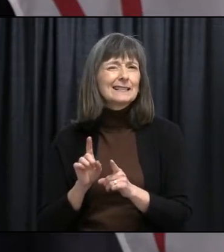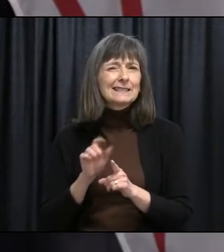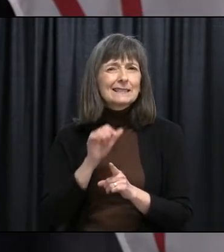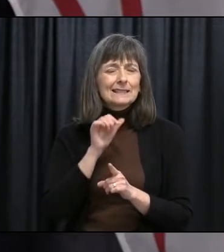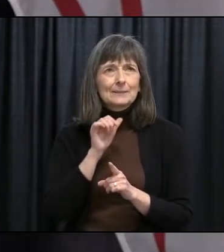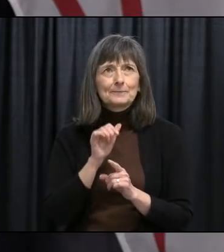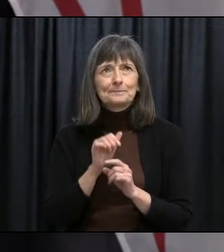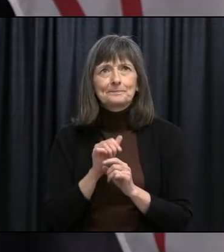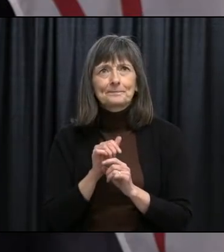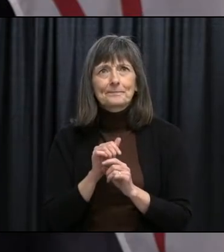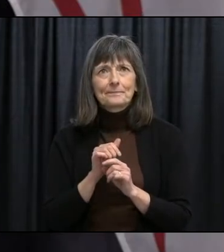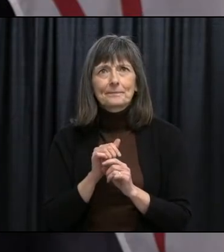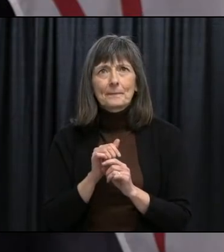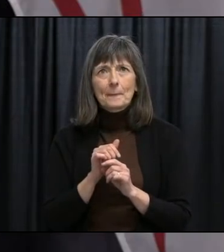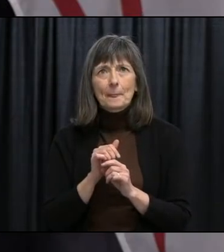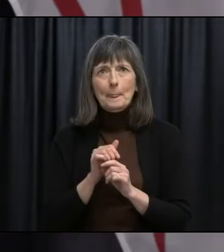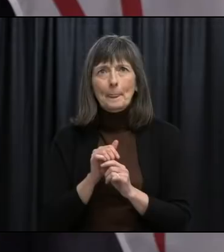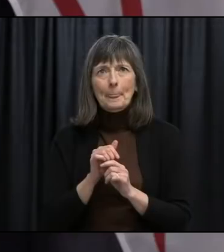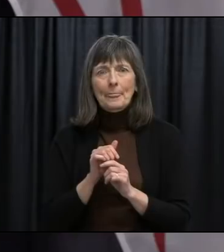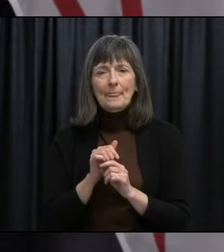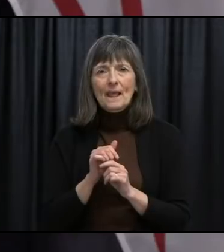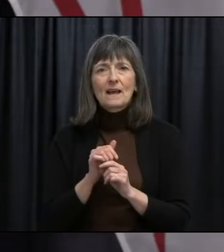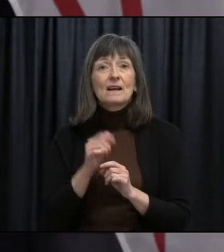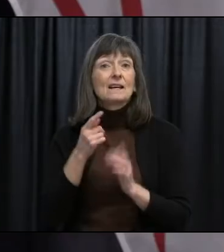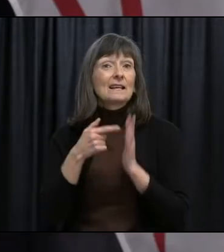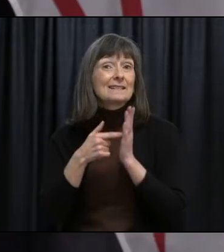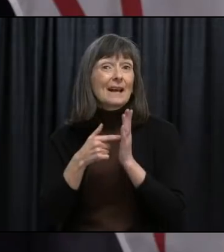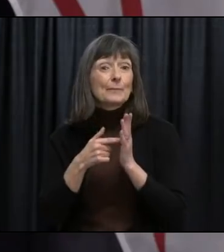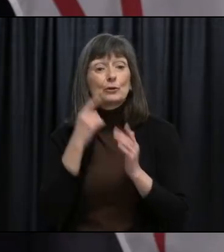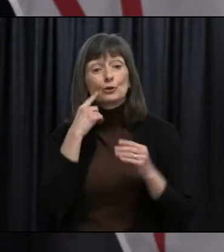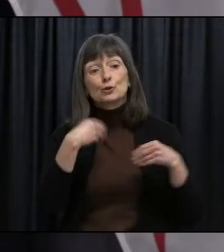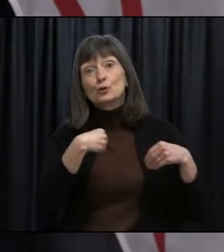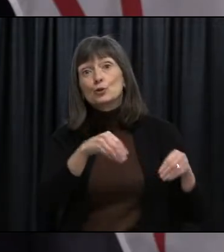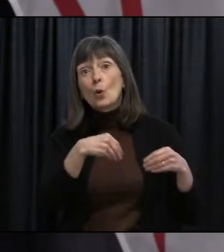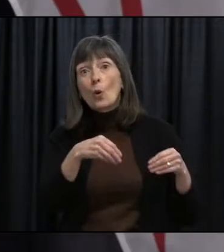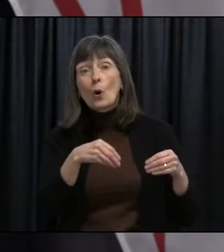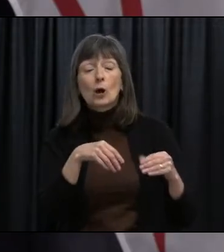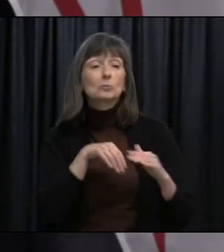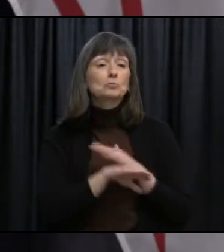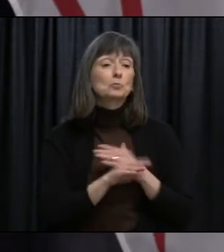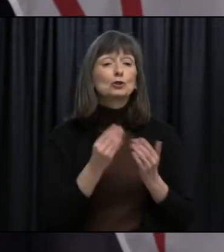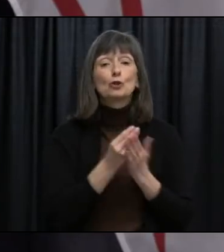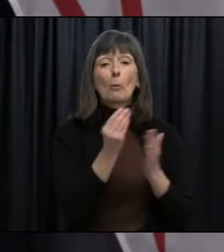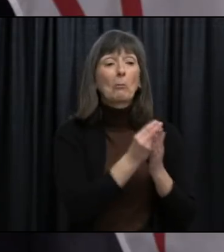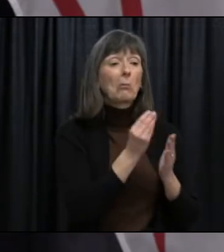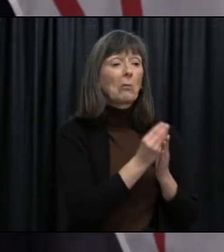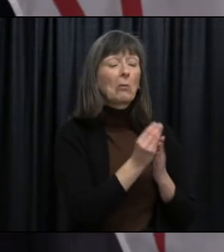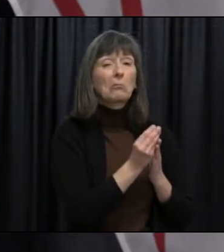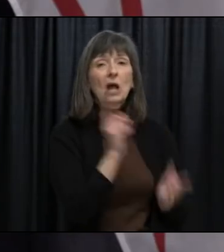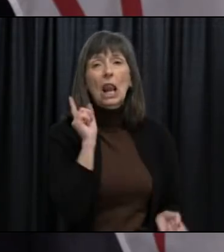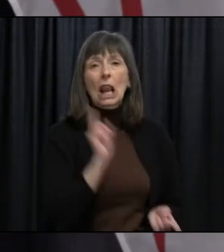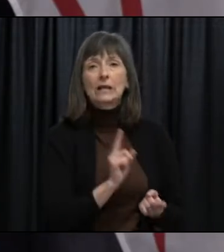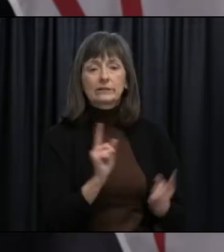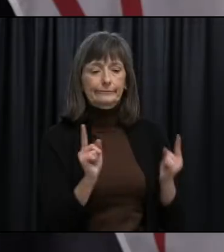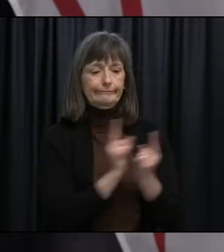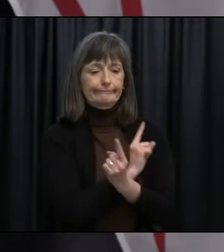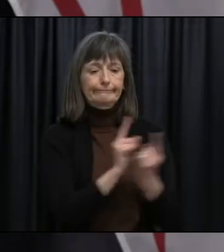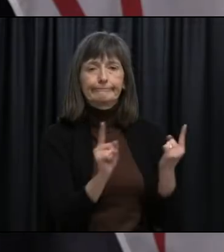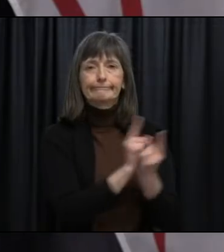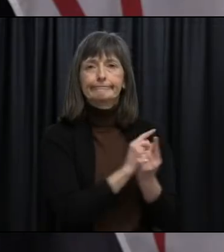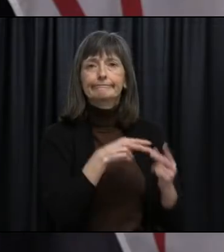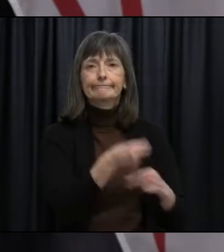these transient interactions like we see in retail, or we also wanted to